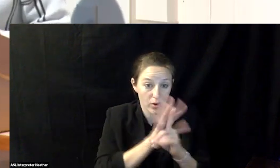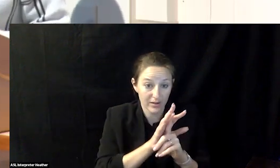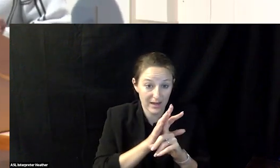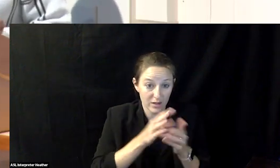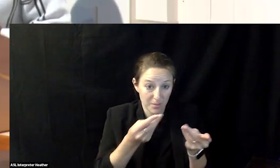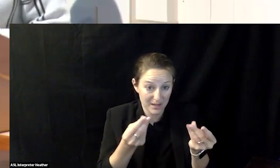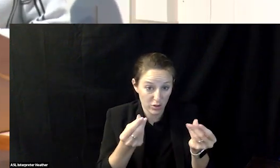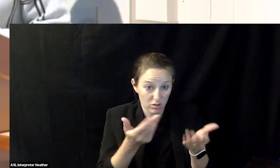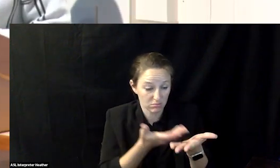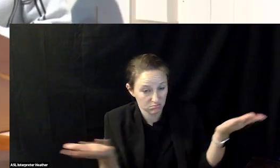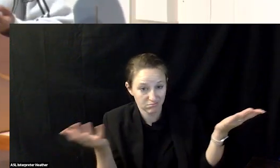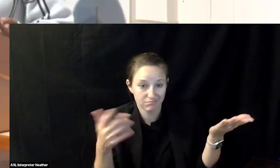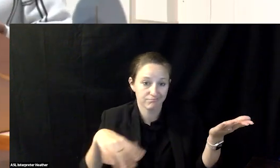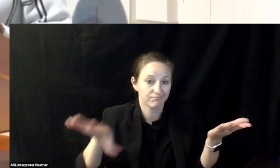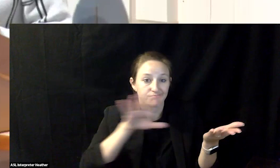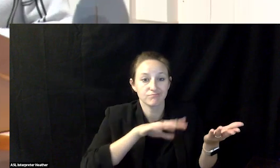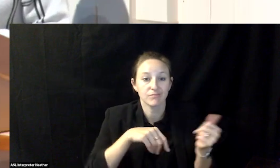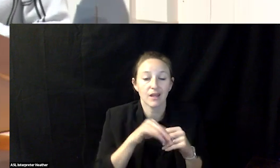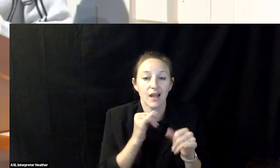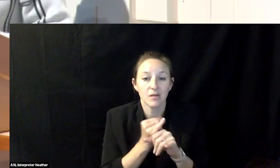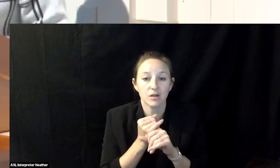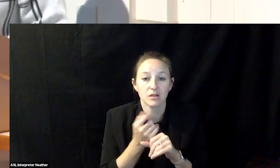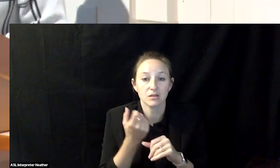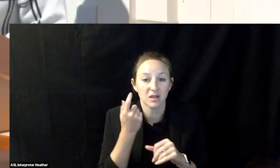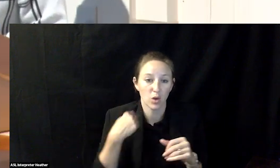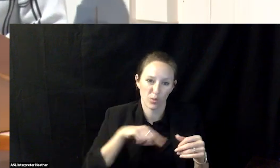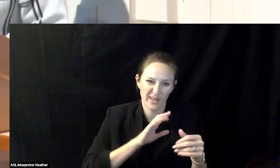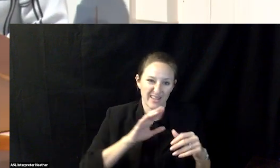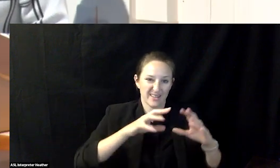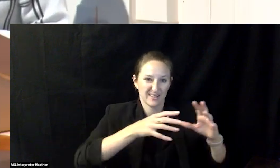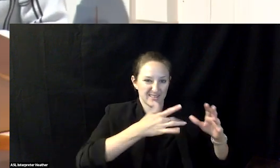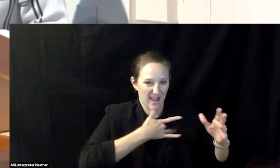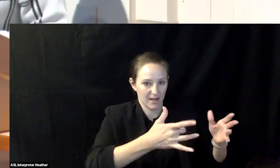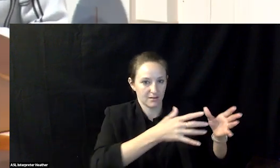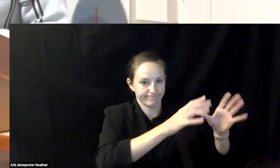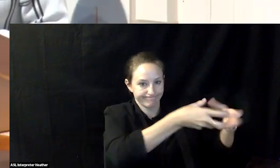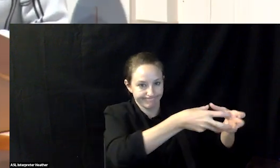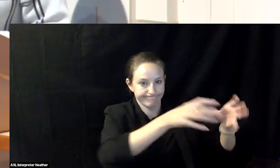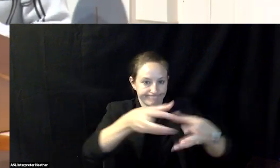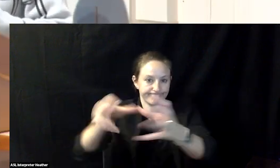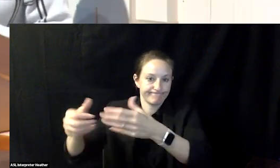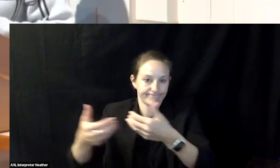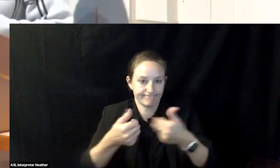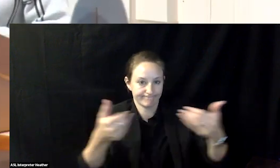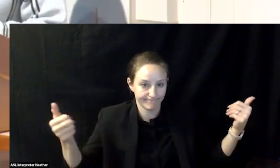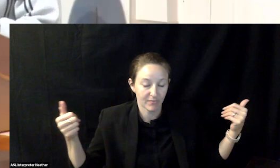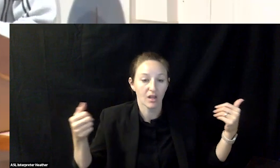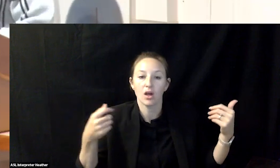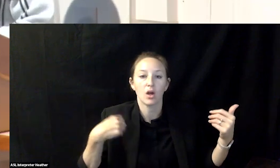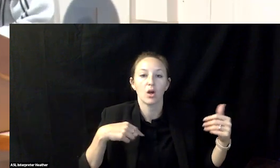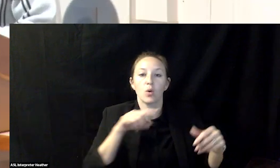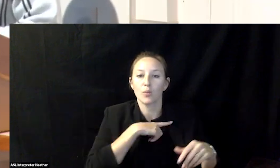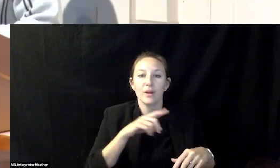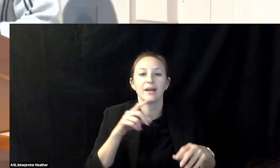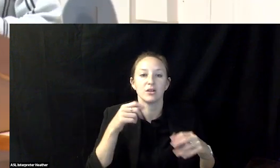know, within our very decentralized structure, it is not often we have the opportunity to make change and impact within each